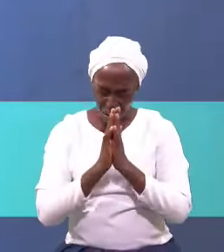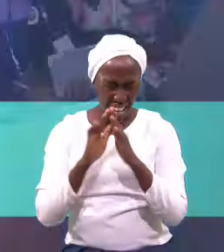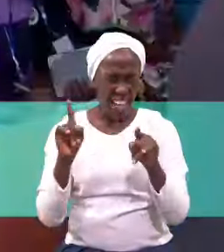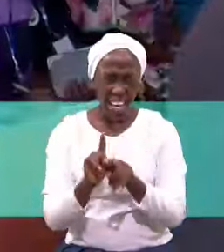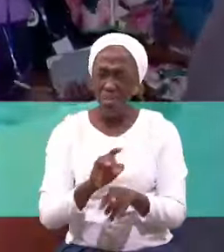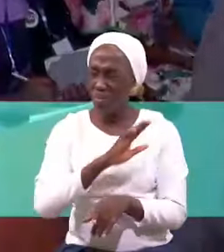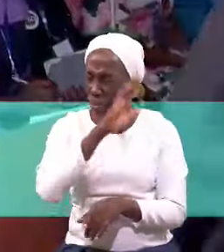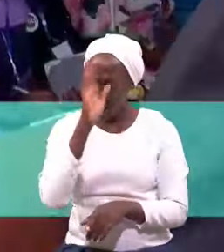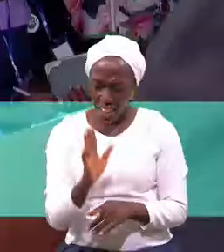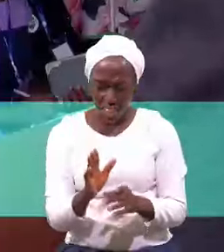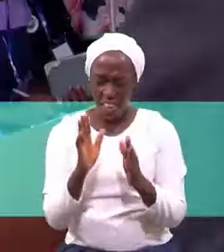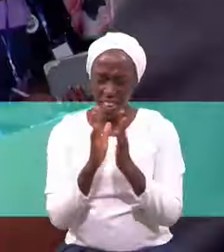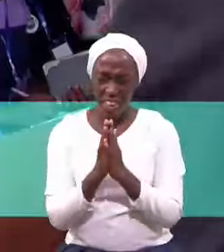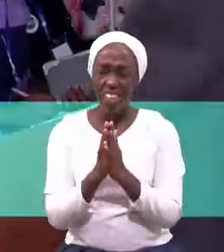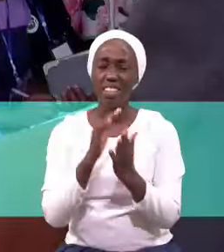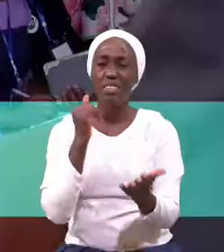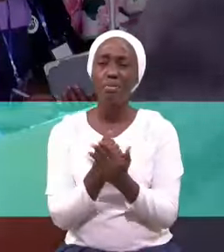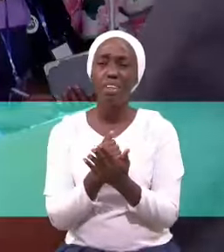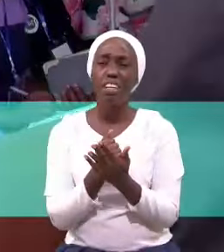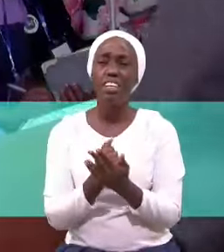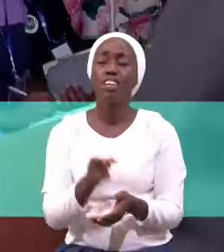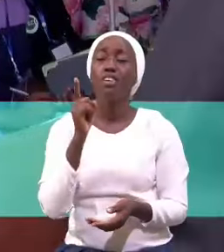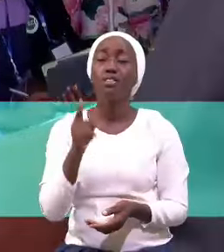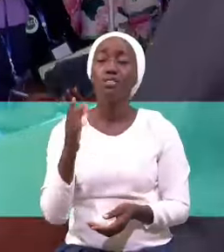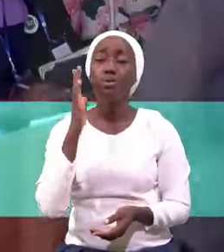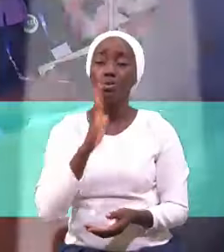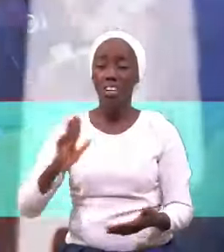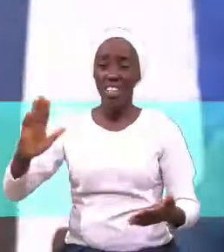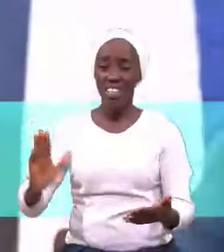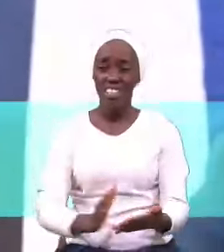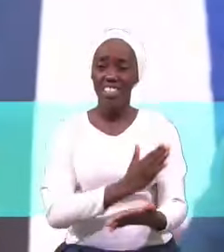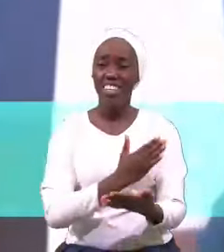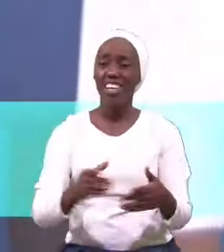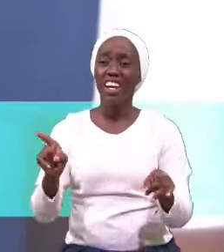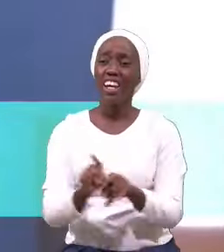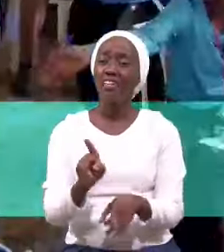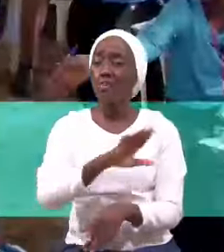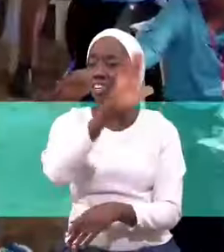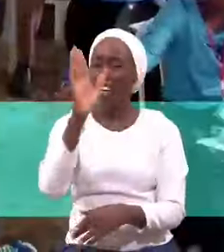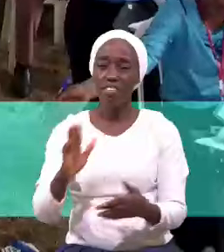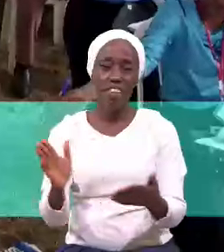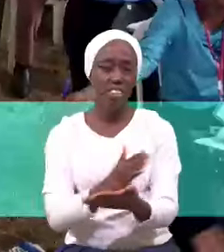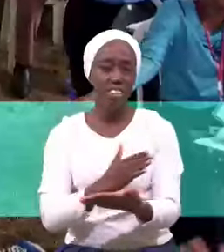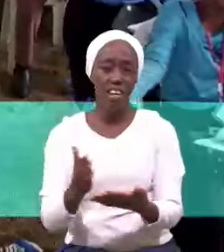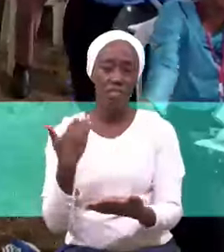never prayed. You will sing like you never sang.